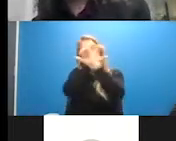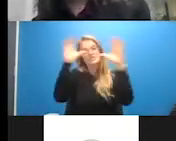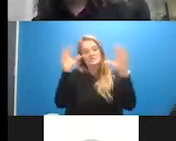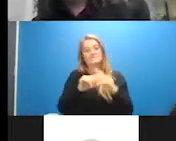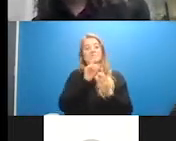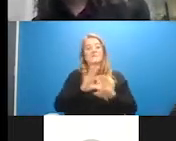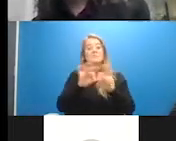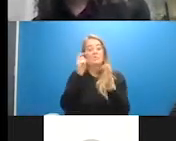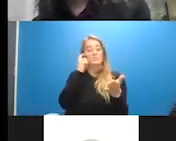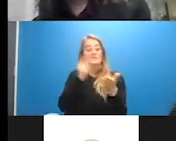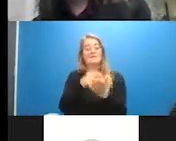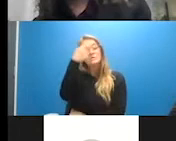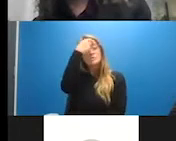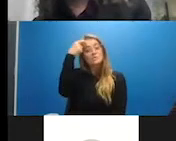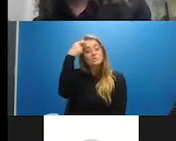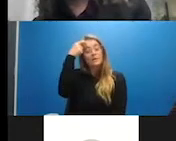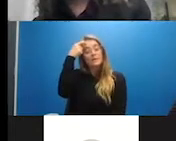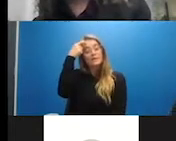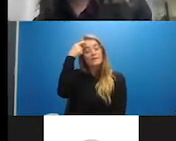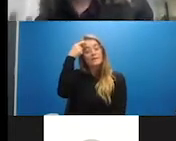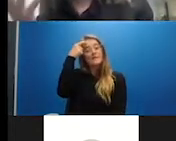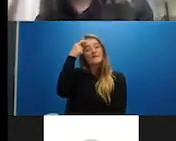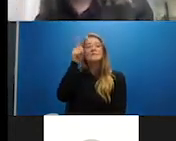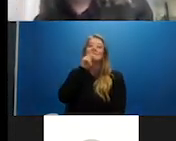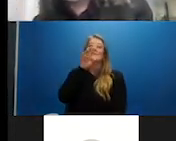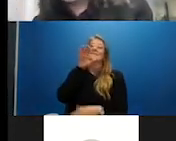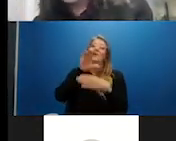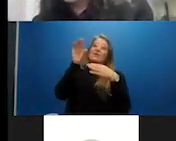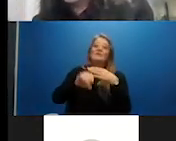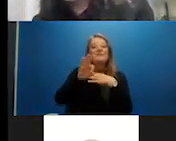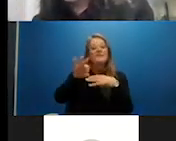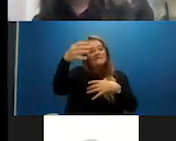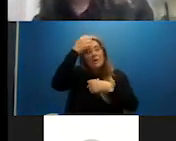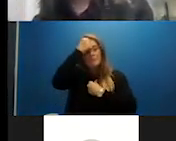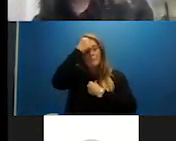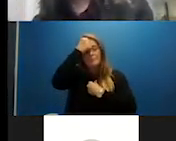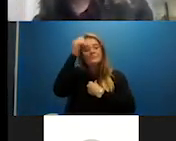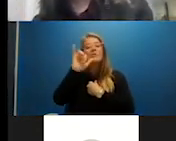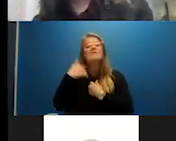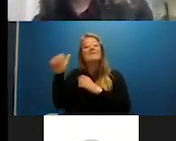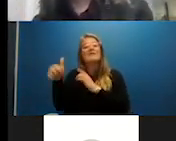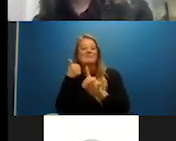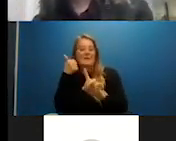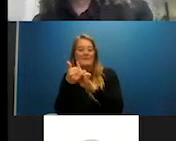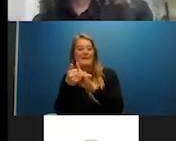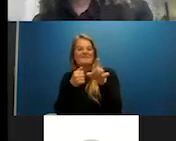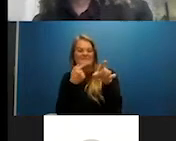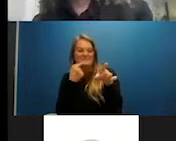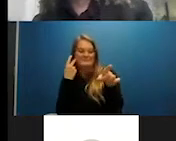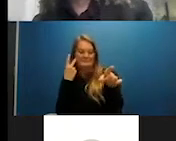that trauma is a psychological consequence of colonization, just as the other impacts that are noted there on the slide.